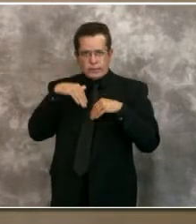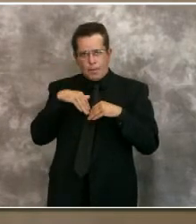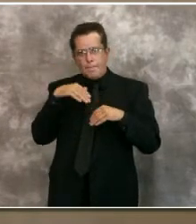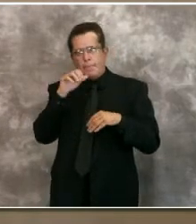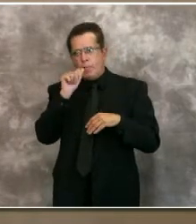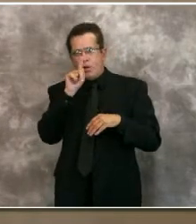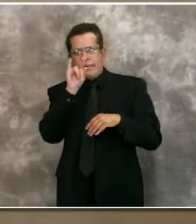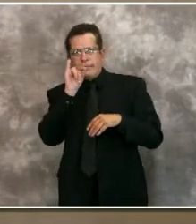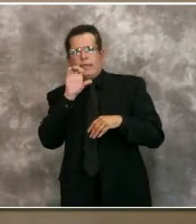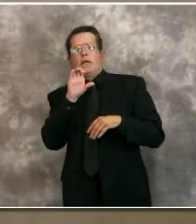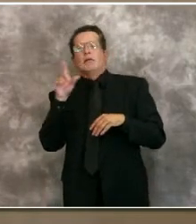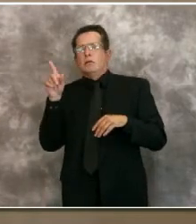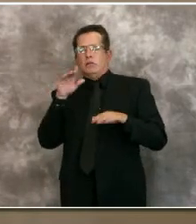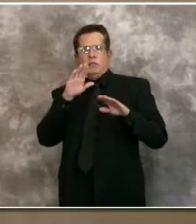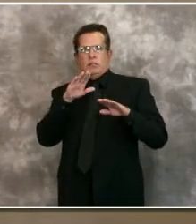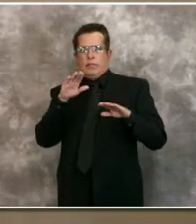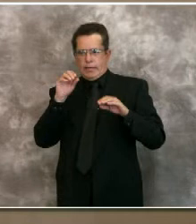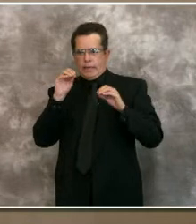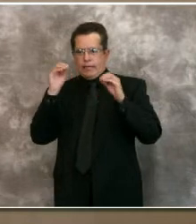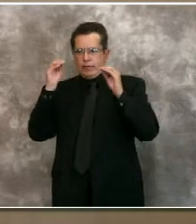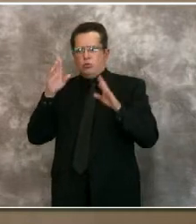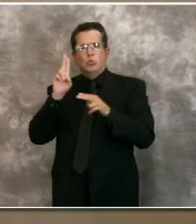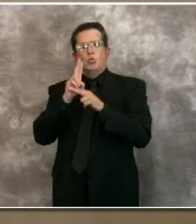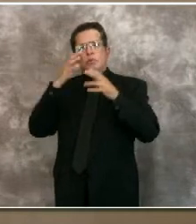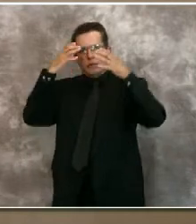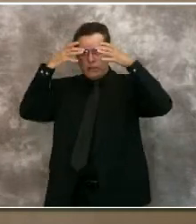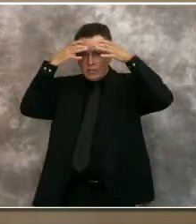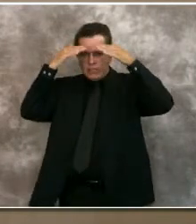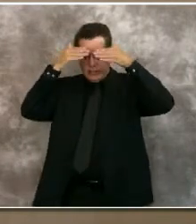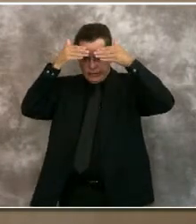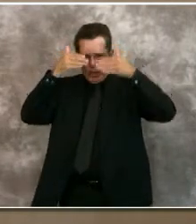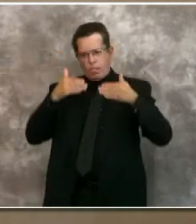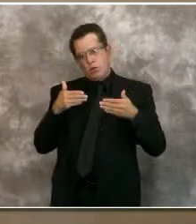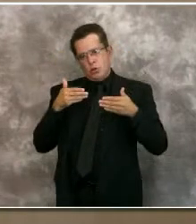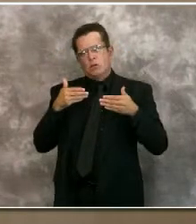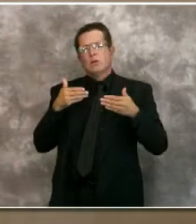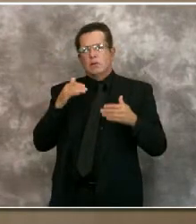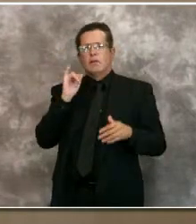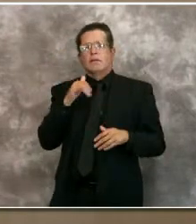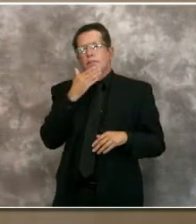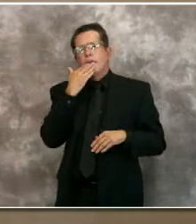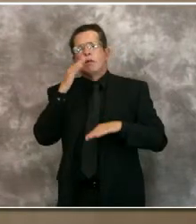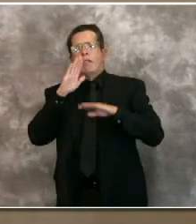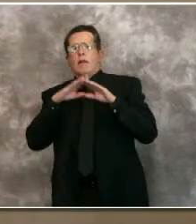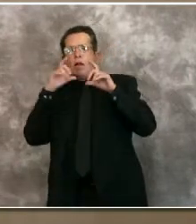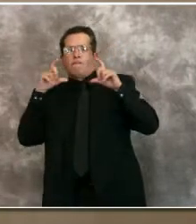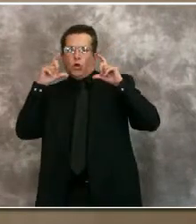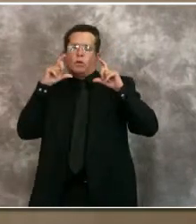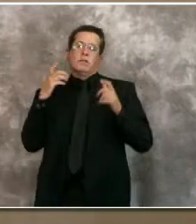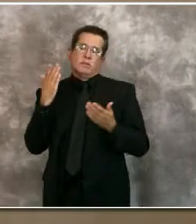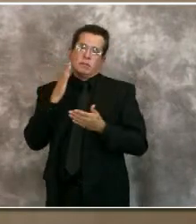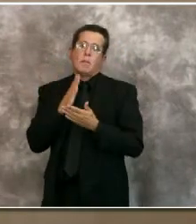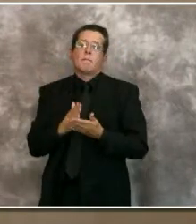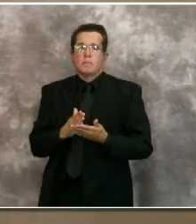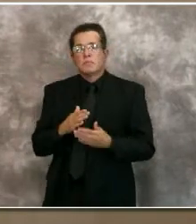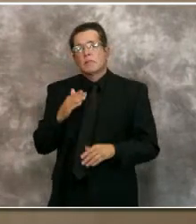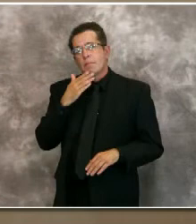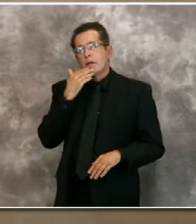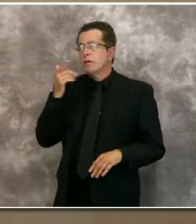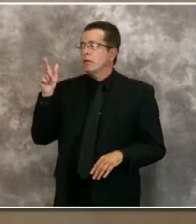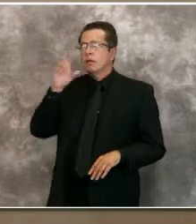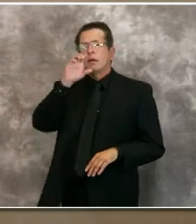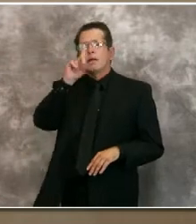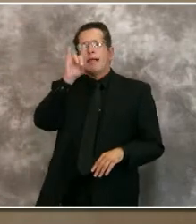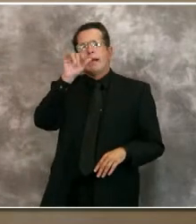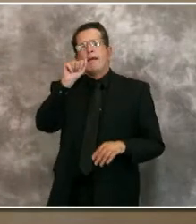teachers wearing the shields might be more appropriate than face coverings. And this question is from Claudia from